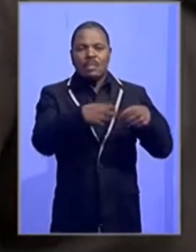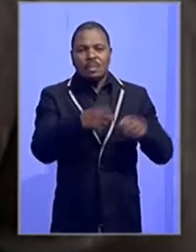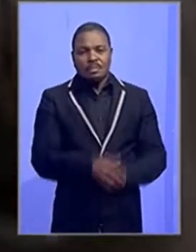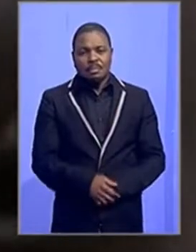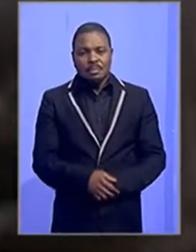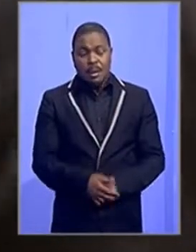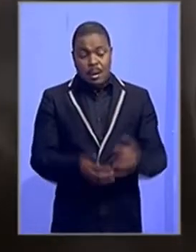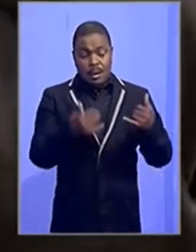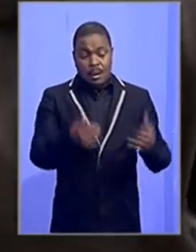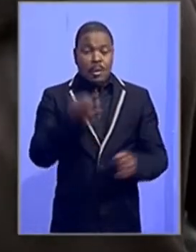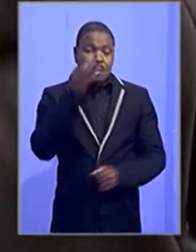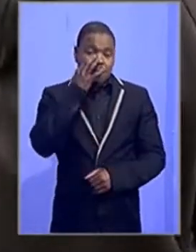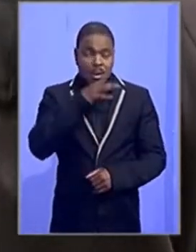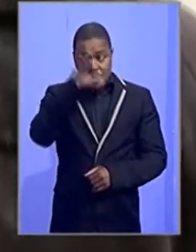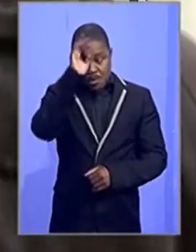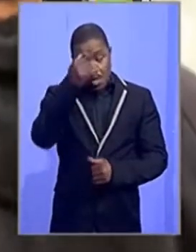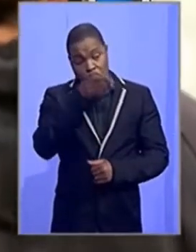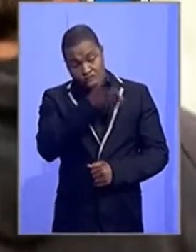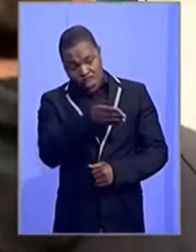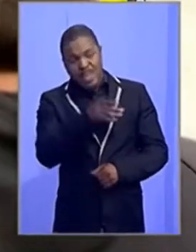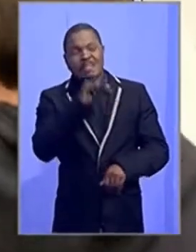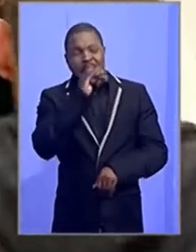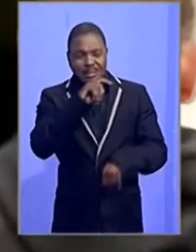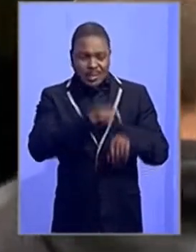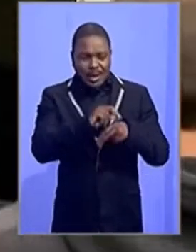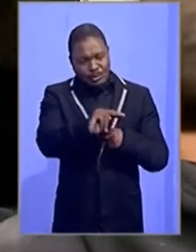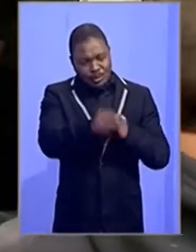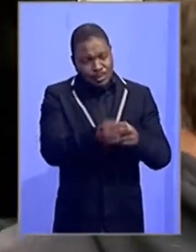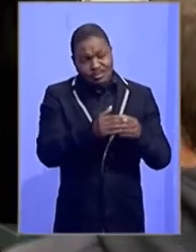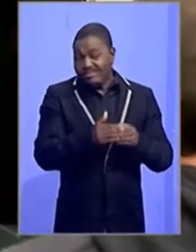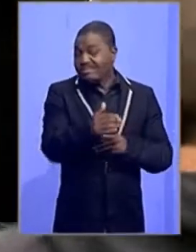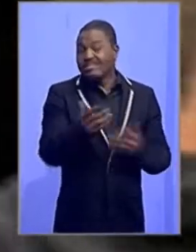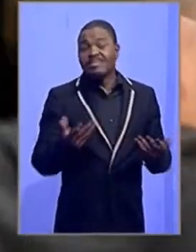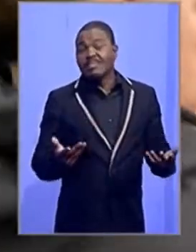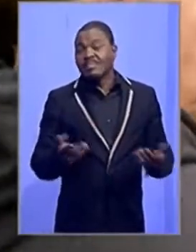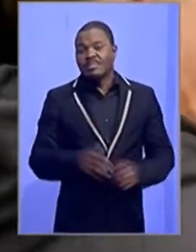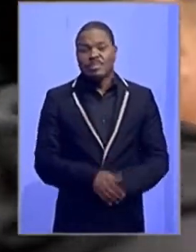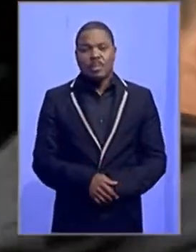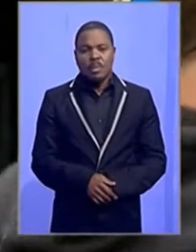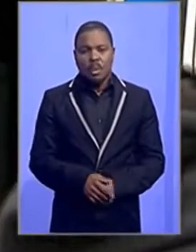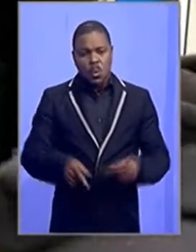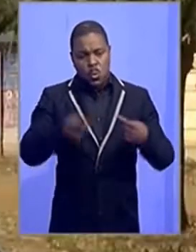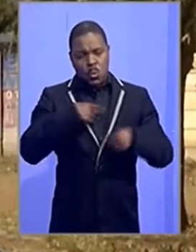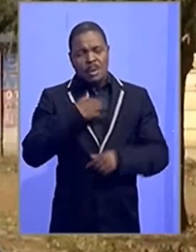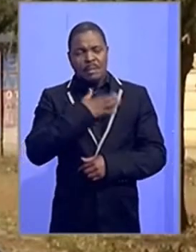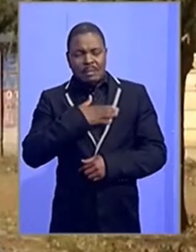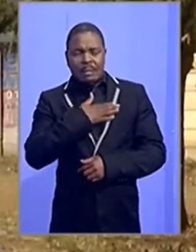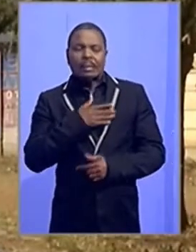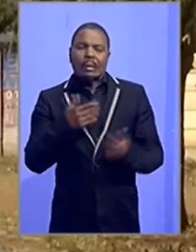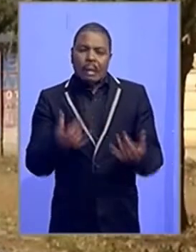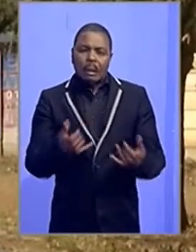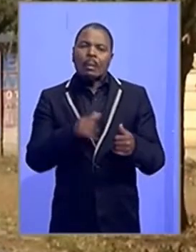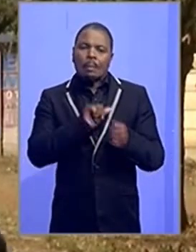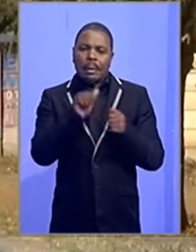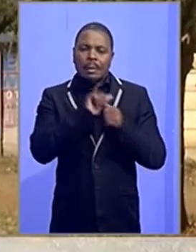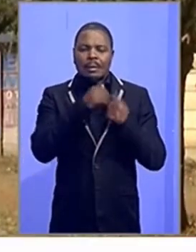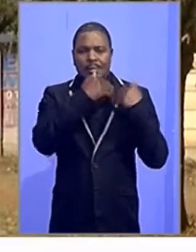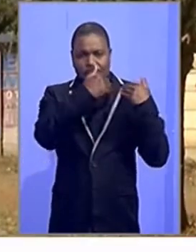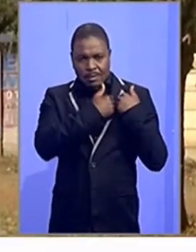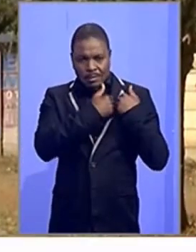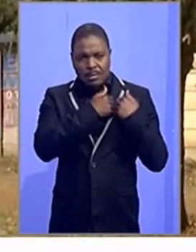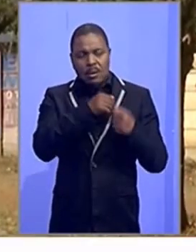re go nna teng ga mapodisi ke ga nakwana. We feel like a little bit safer now that like it's a